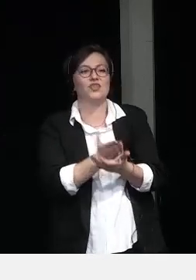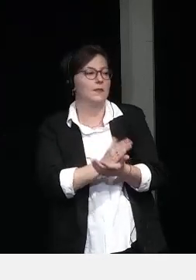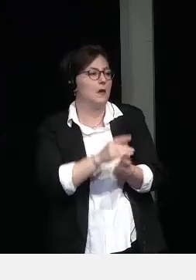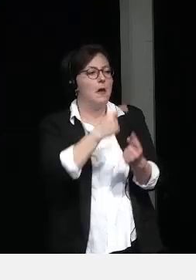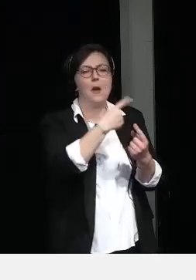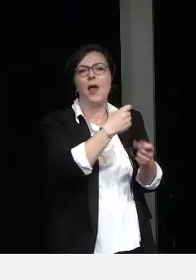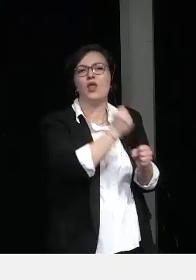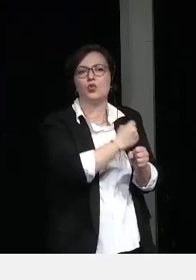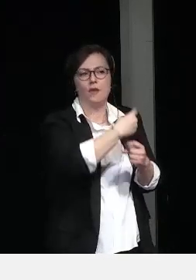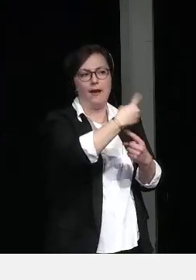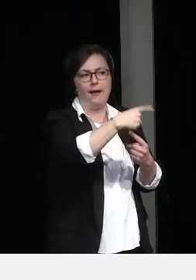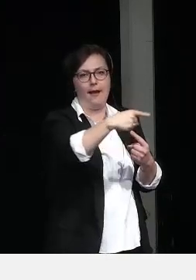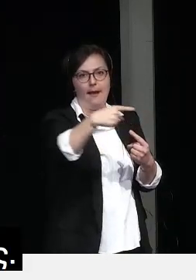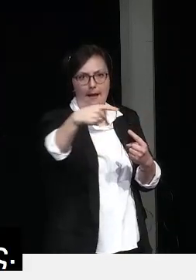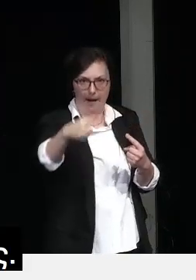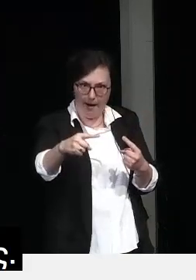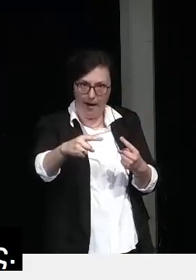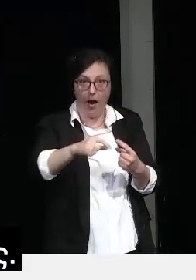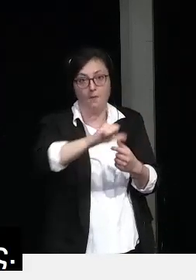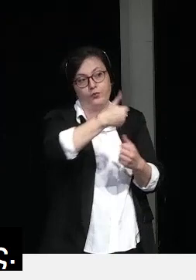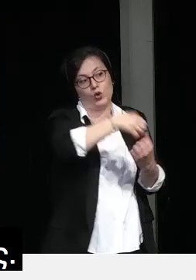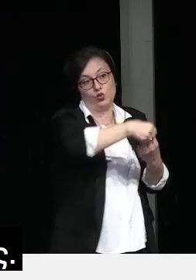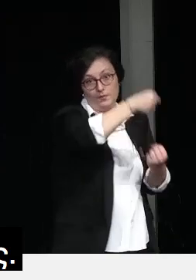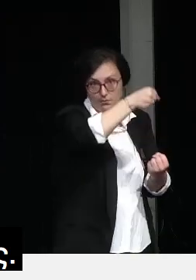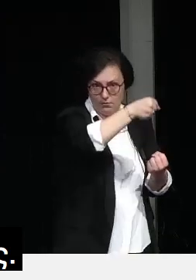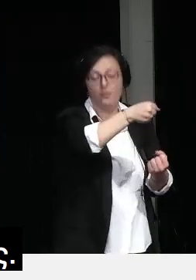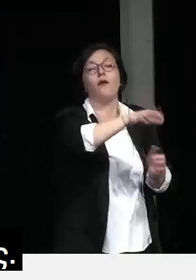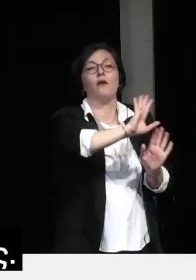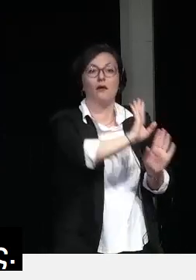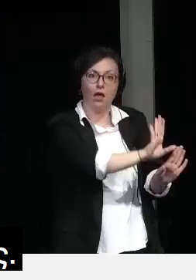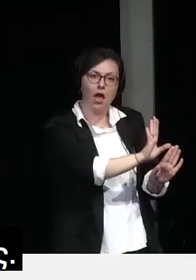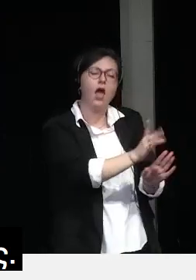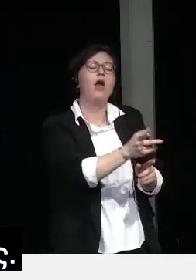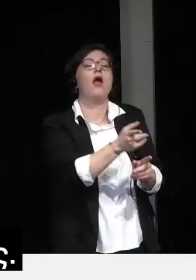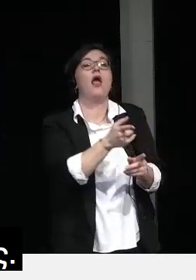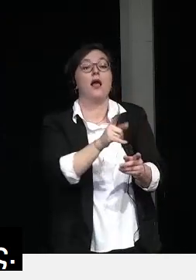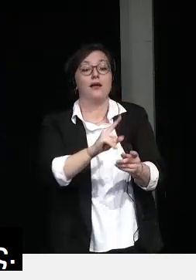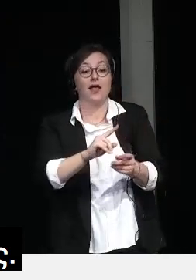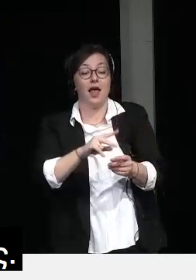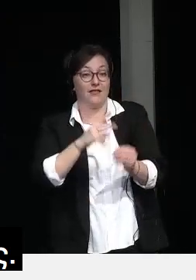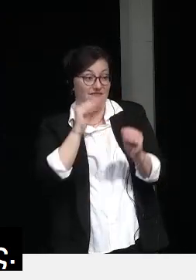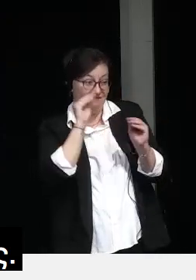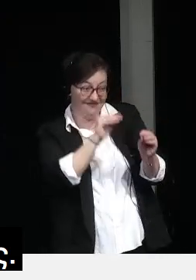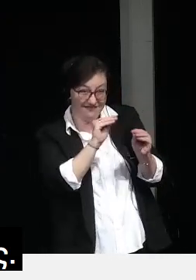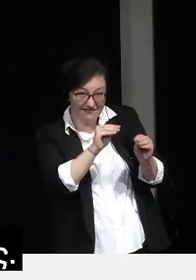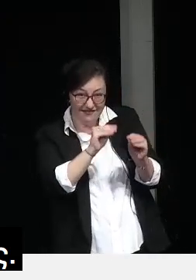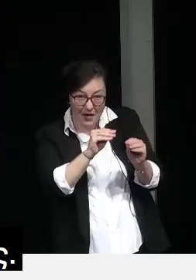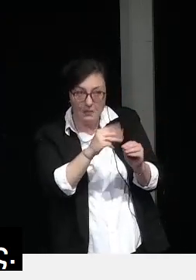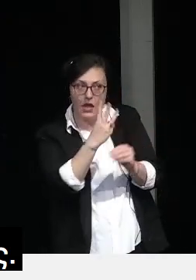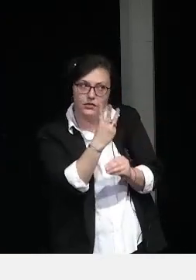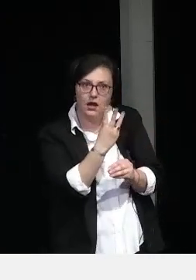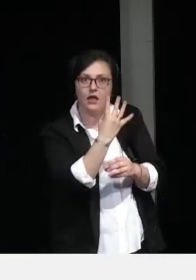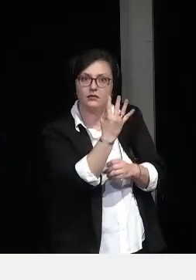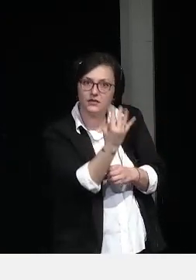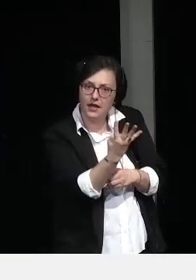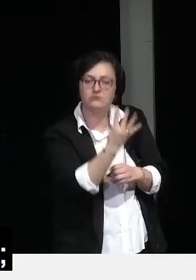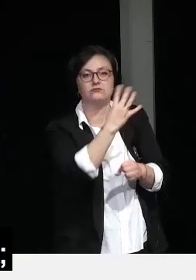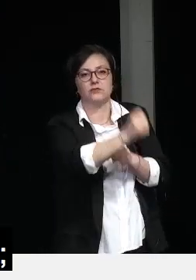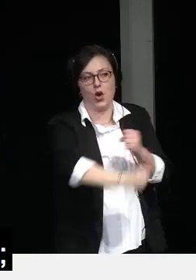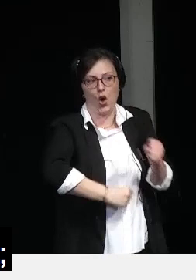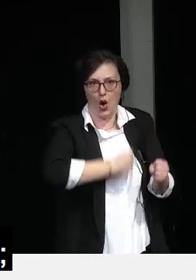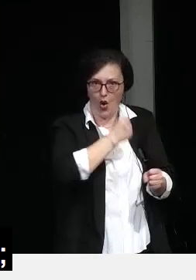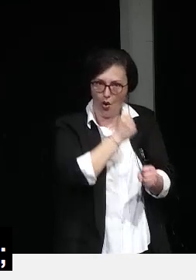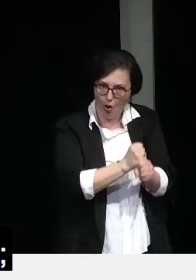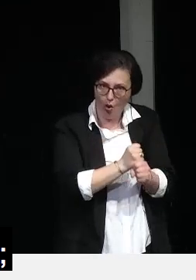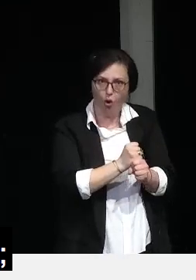and they never act alone. They're always a couple during every meeting of restorative justice. Mm-hmm. So do you